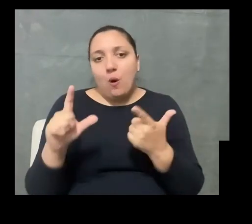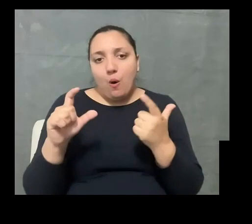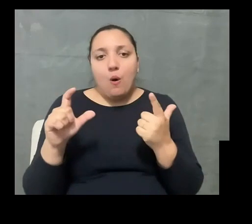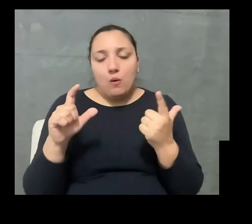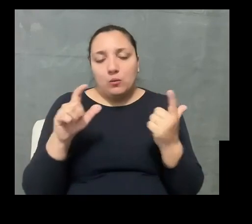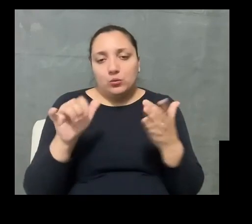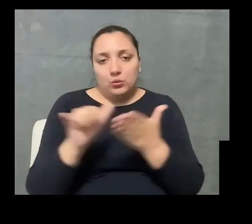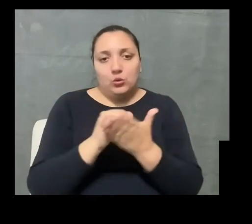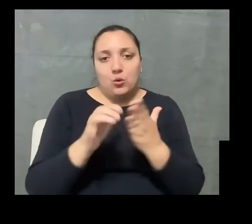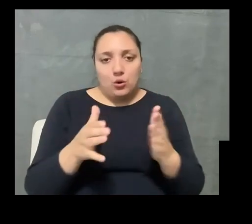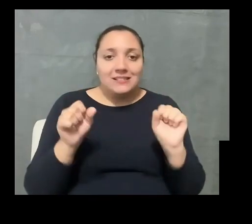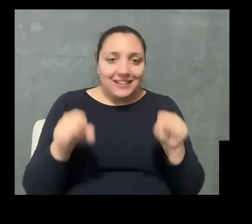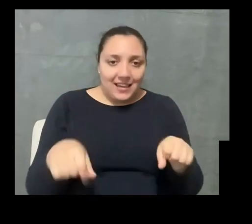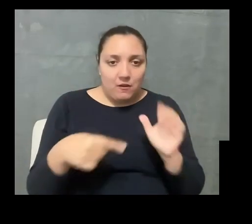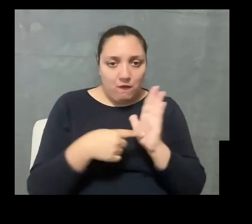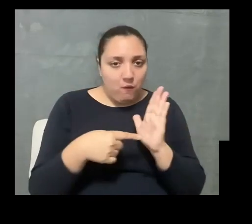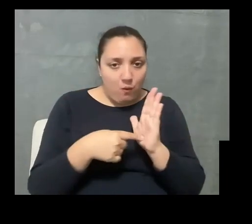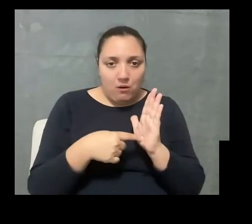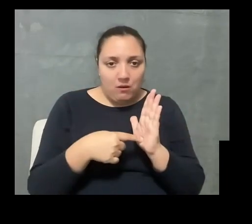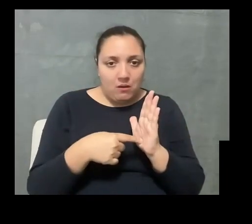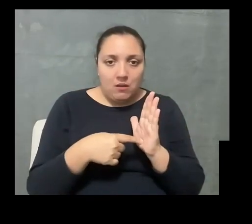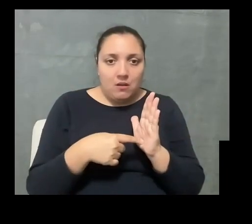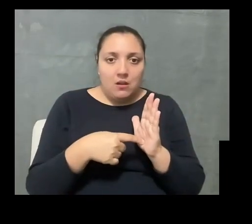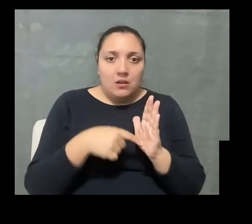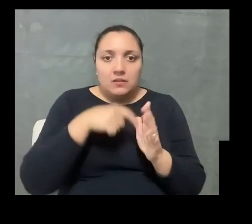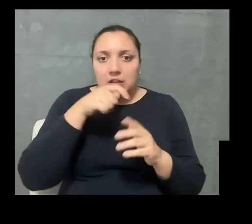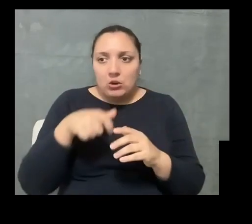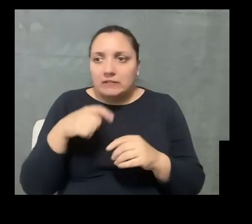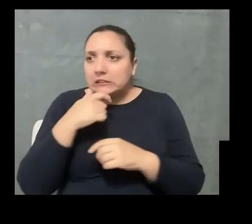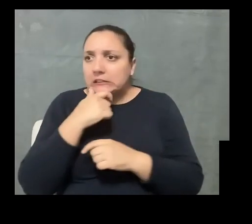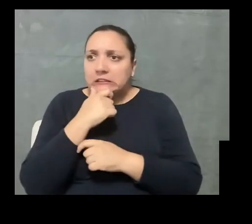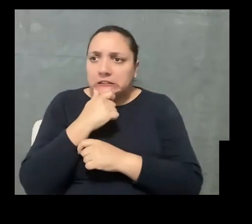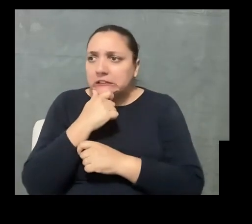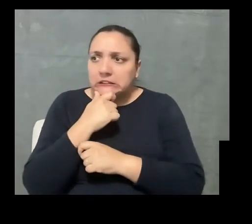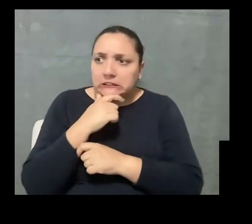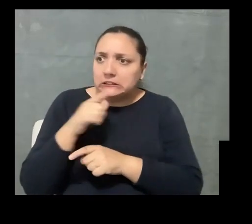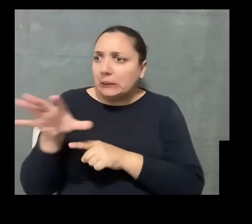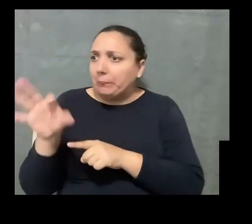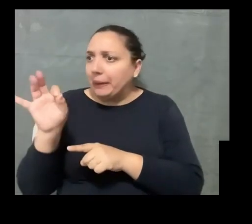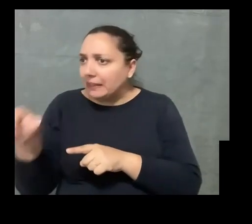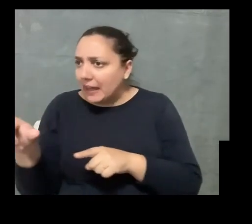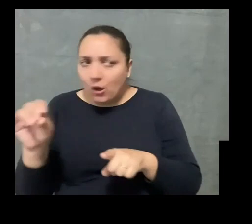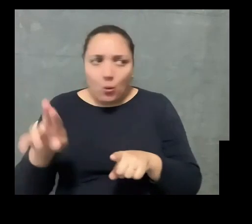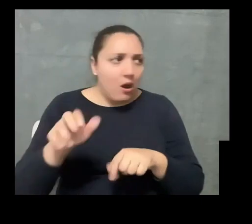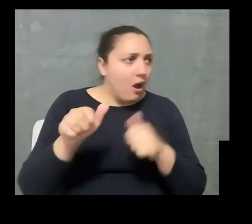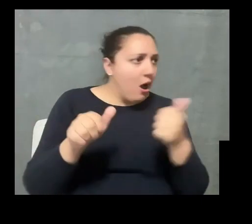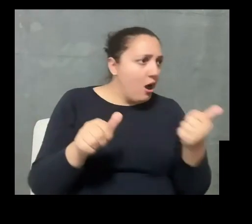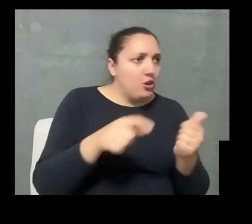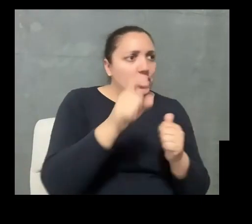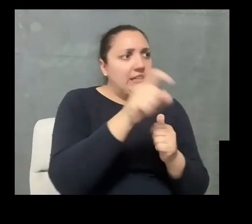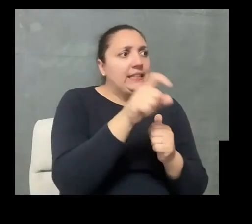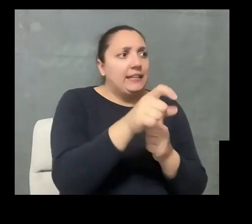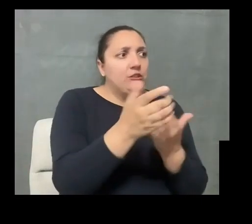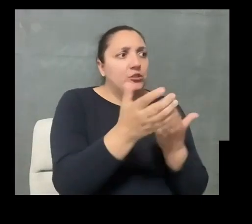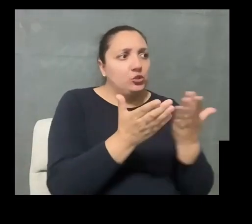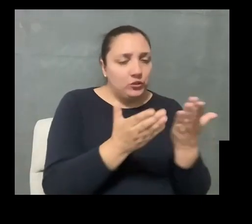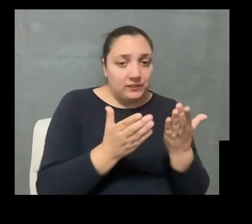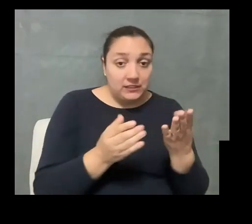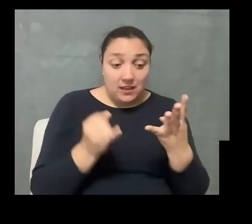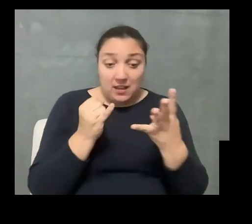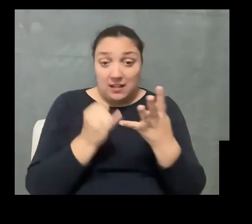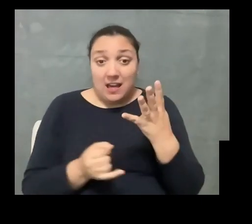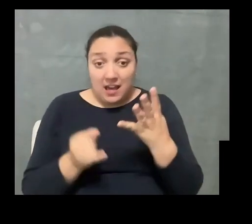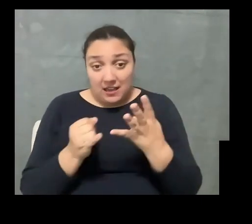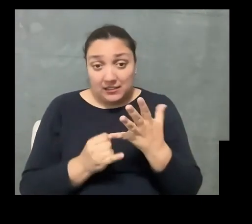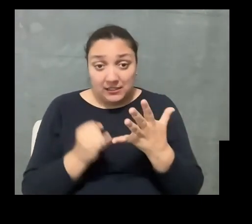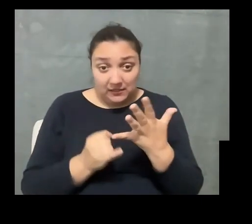afford the internet. And again, they don't have to choose between this and any other essential service. And the last principle is safety. We want to make sure